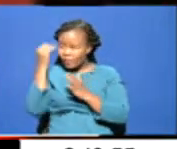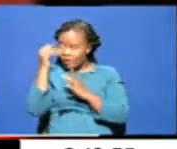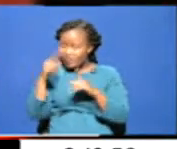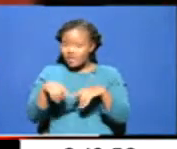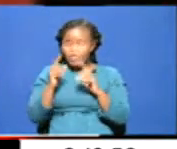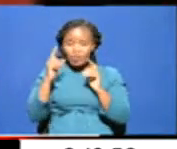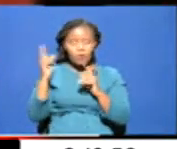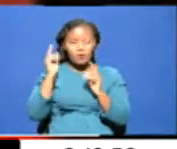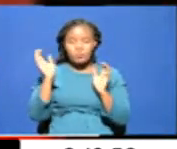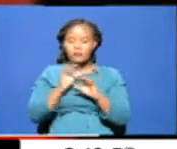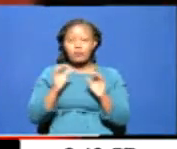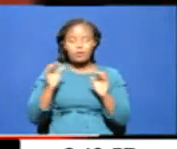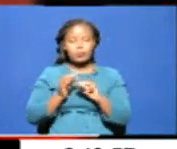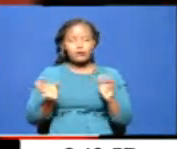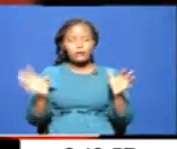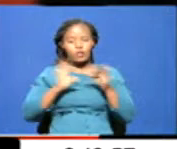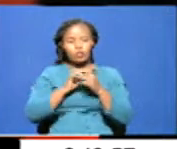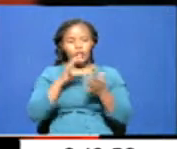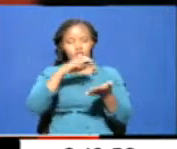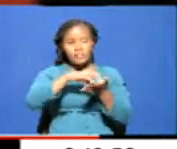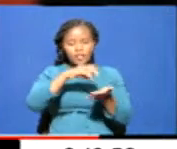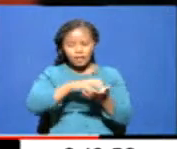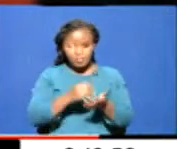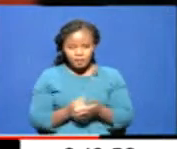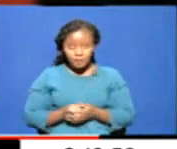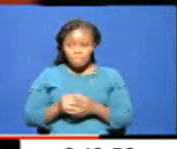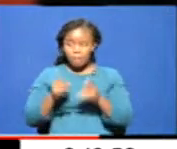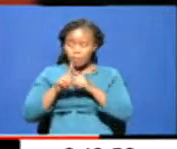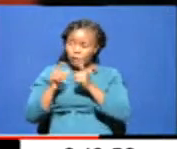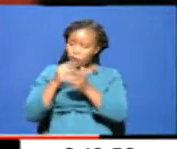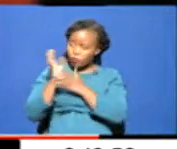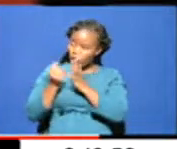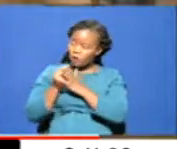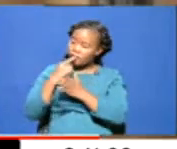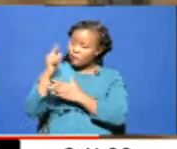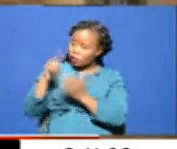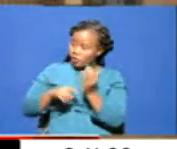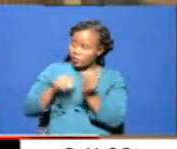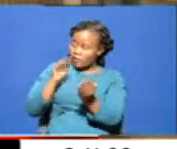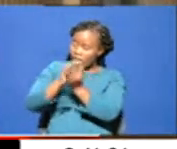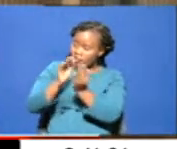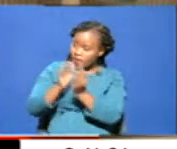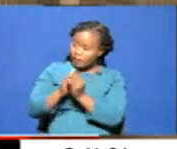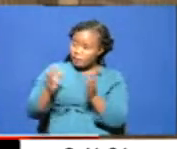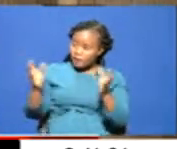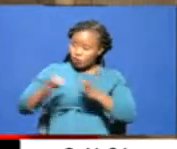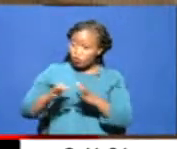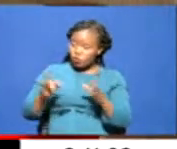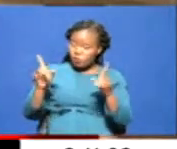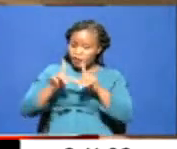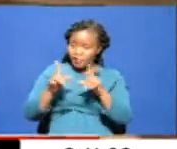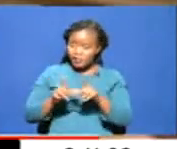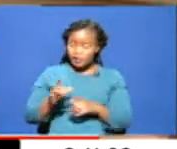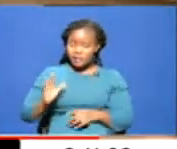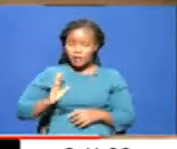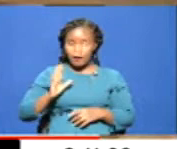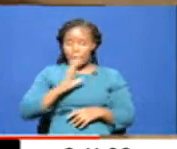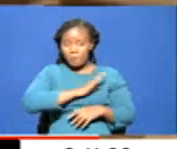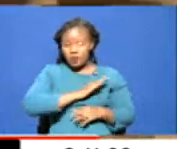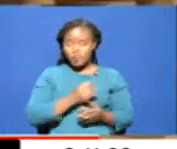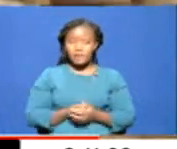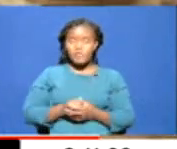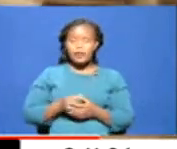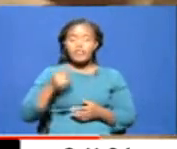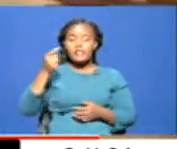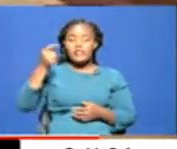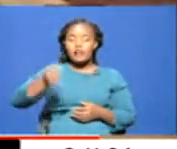enjoined. Kinoti had maintained that the firearms were in custody of the Firearms Licensing Board. In a ruling delivered virtually